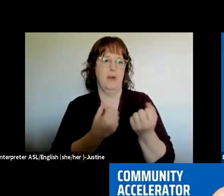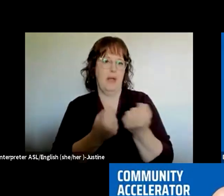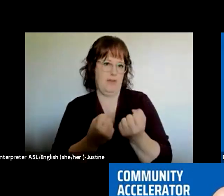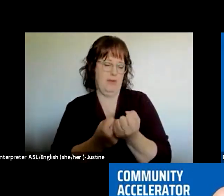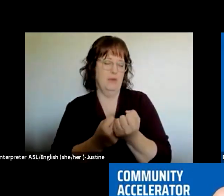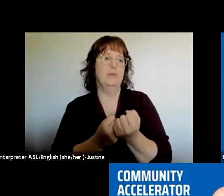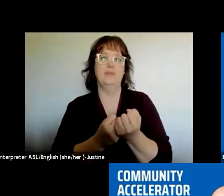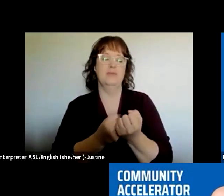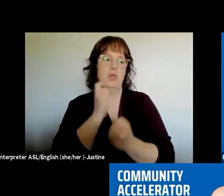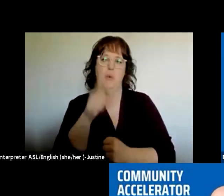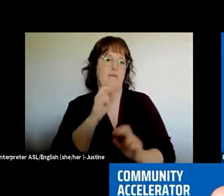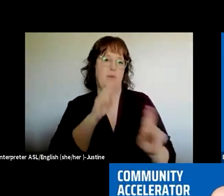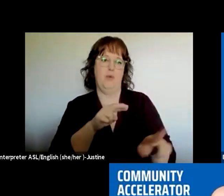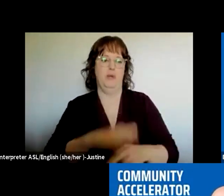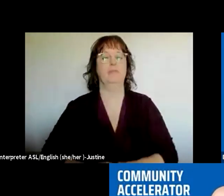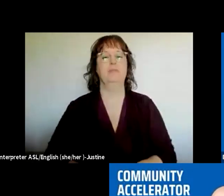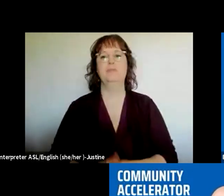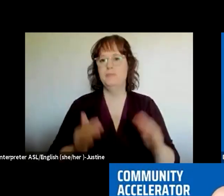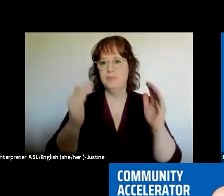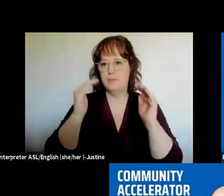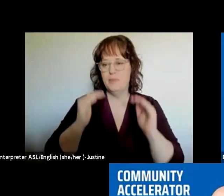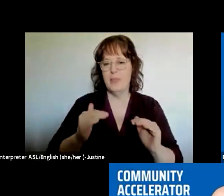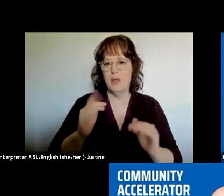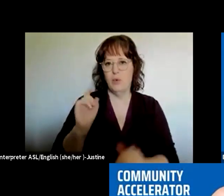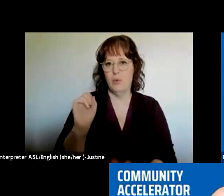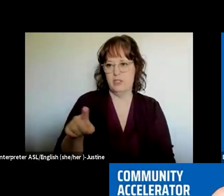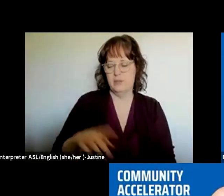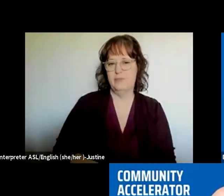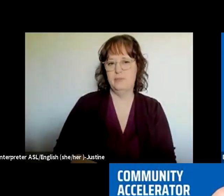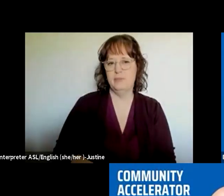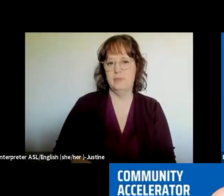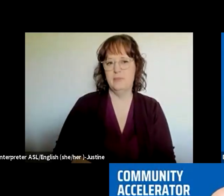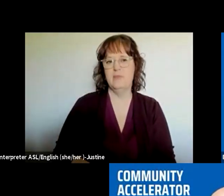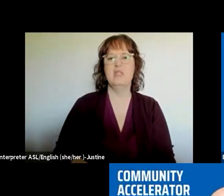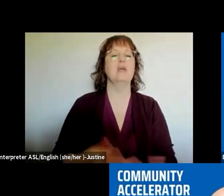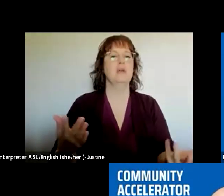Ellen. Our next question is that there's a wide range of award